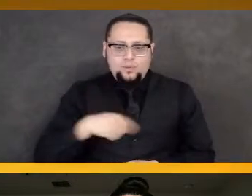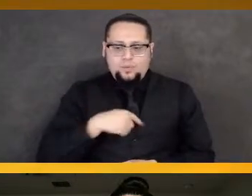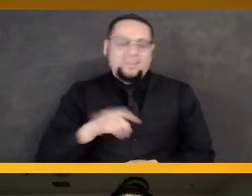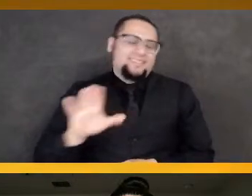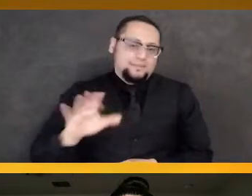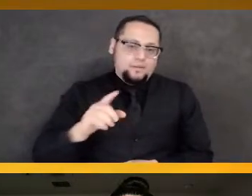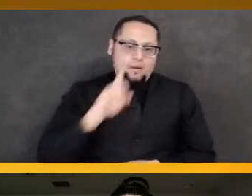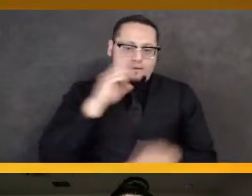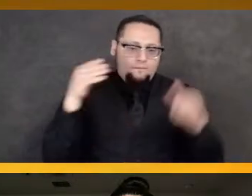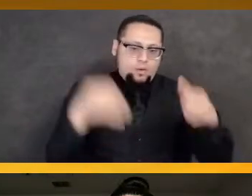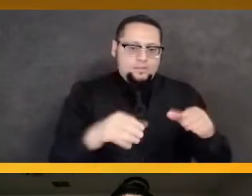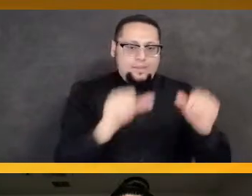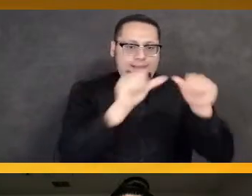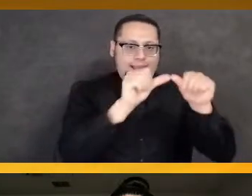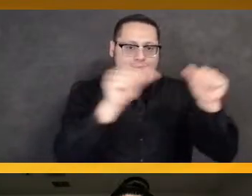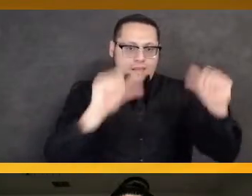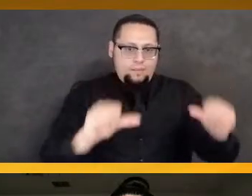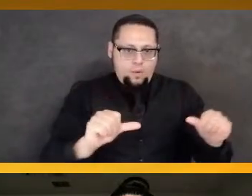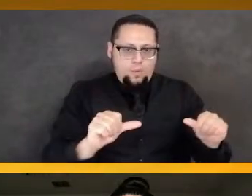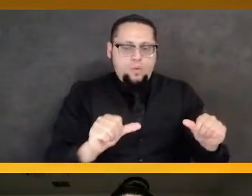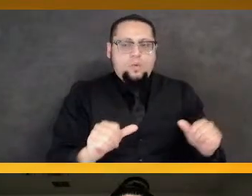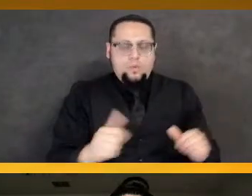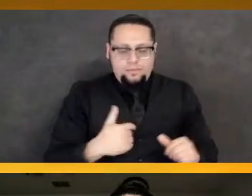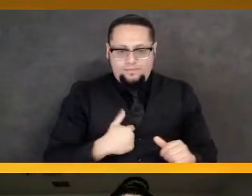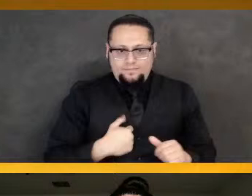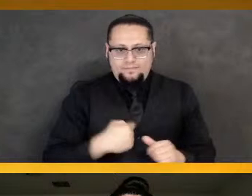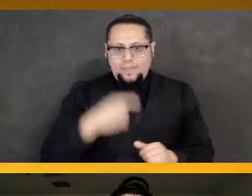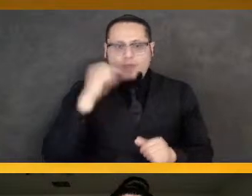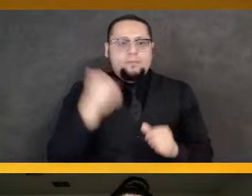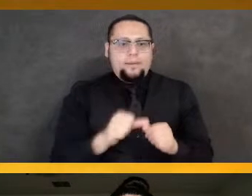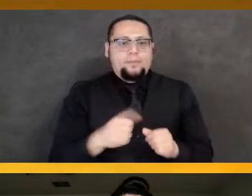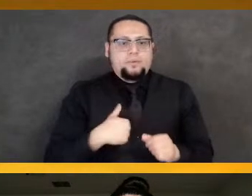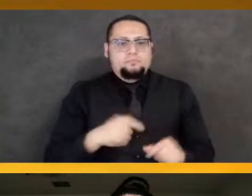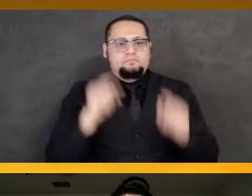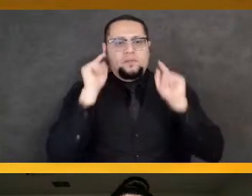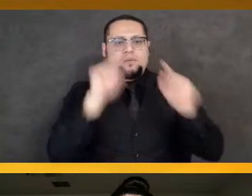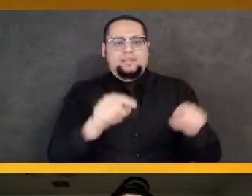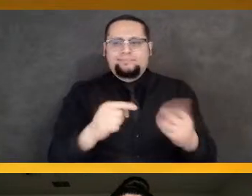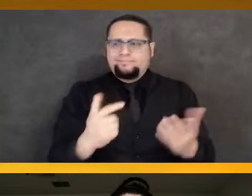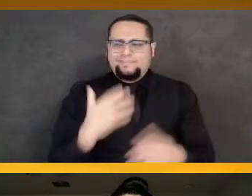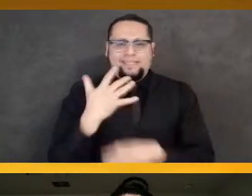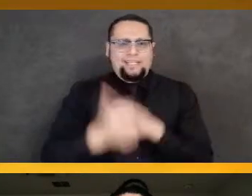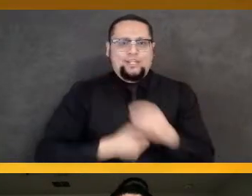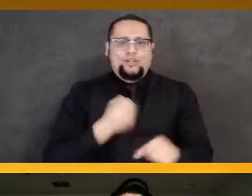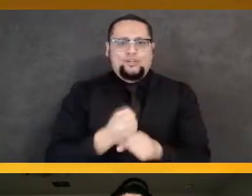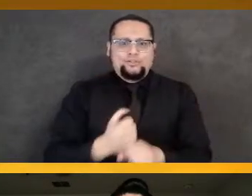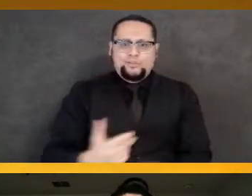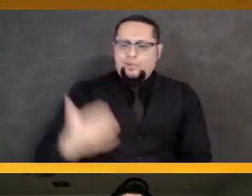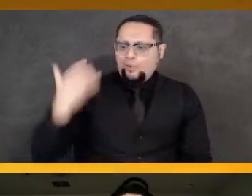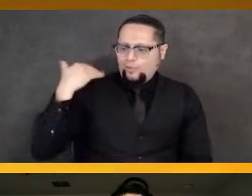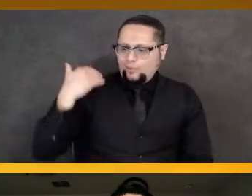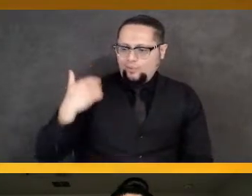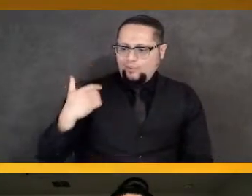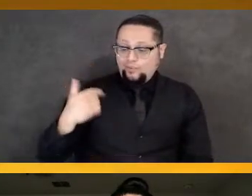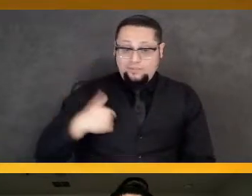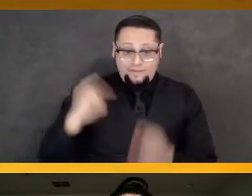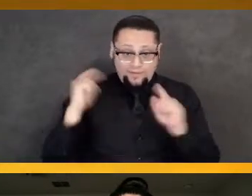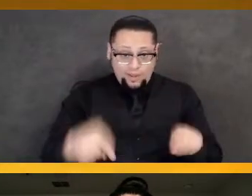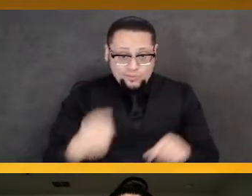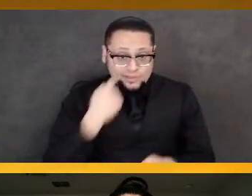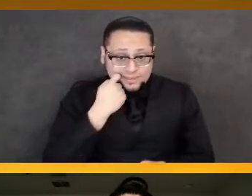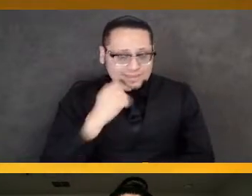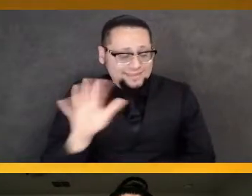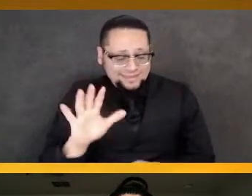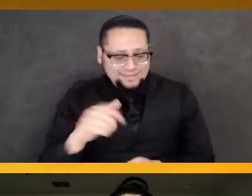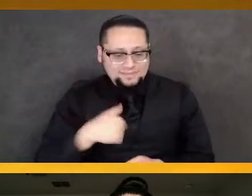minute, I remember going there years ago. I haven't been lately, but I just remember that